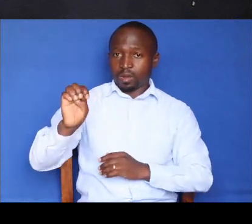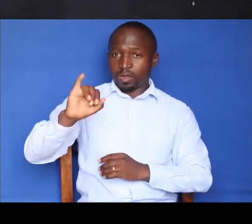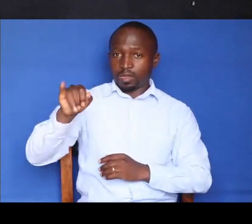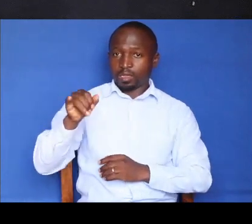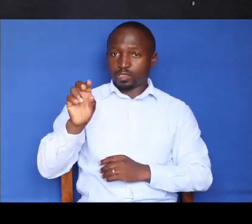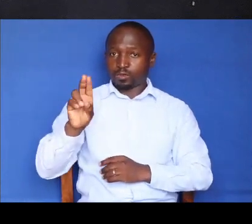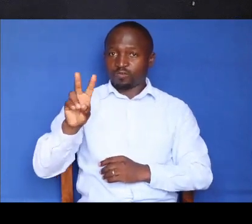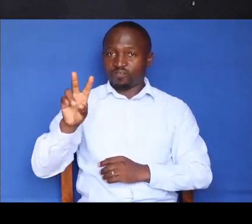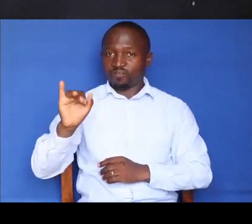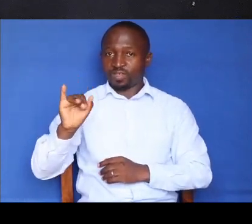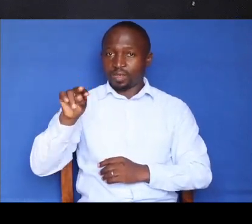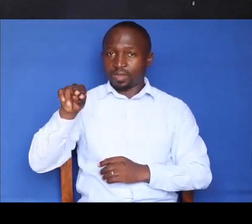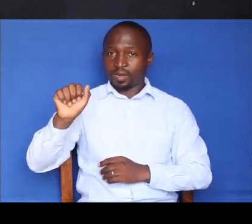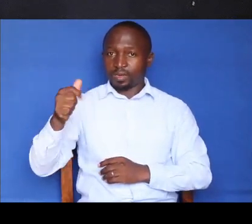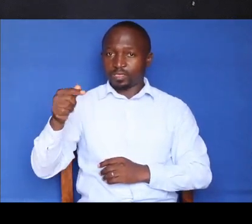2,